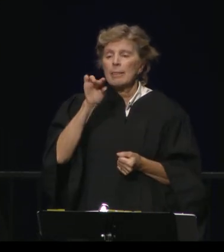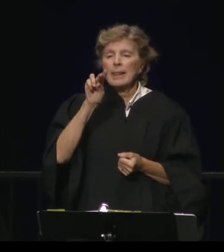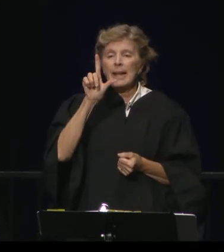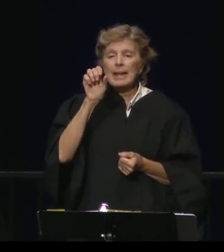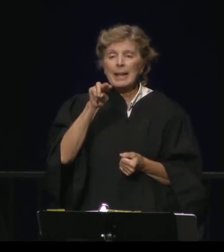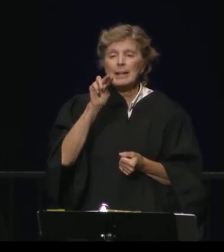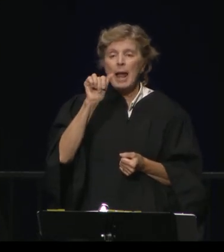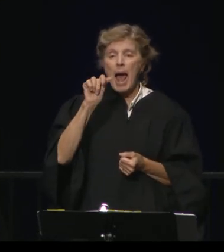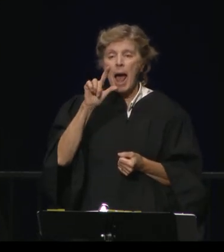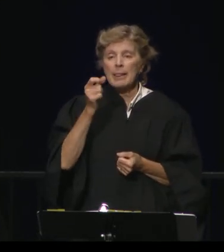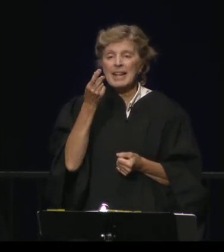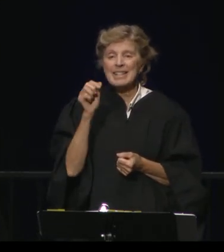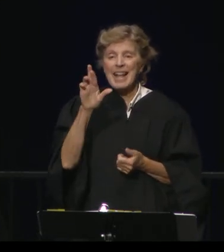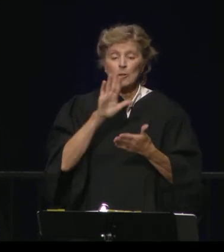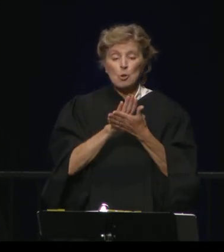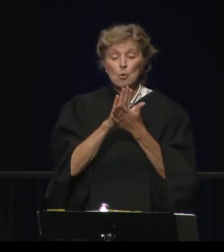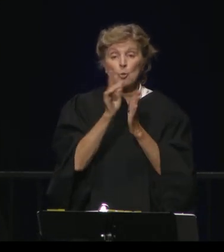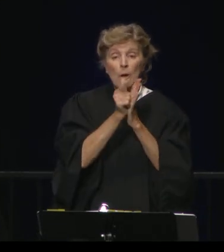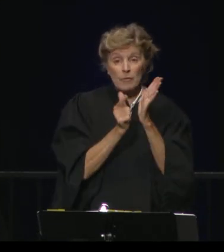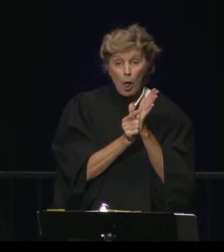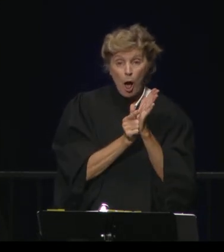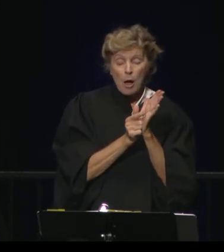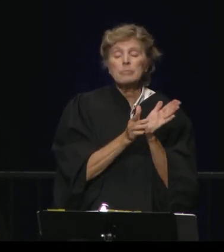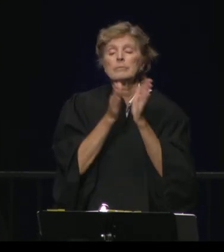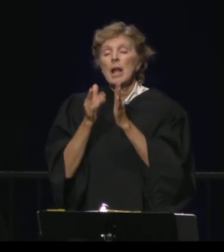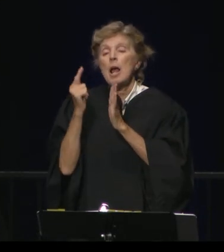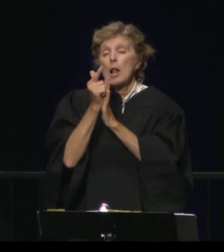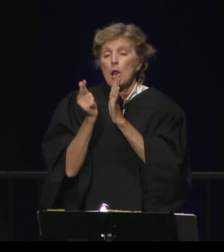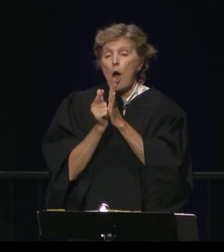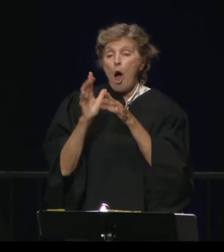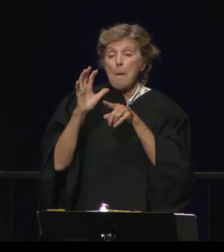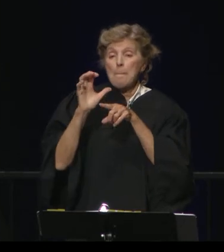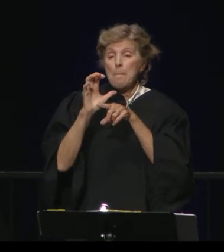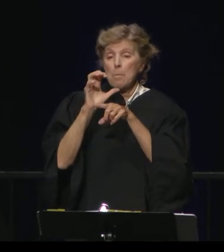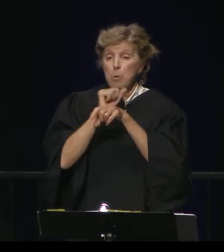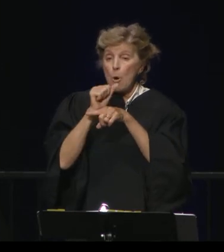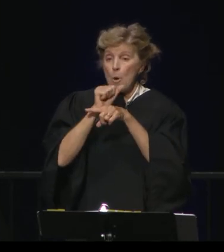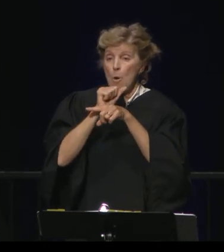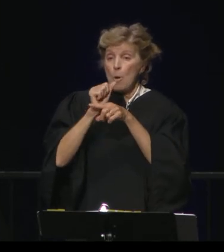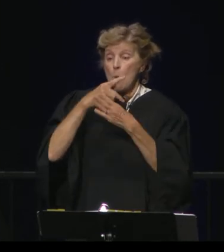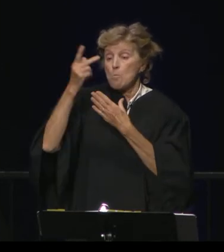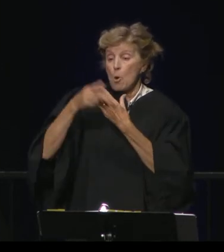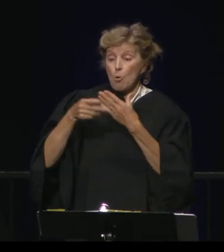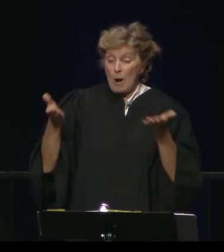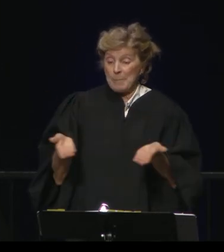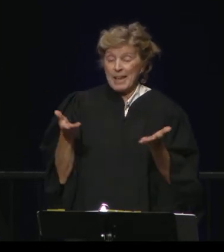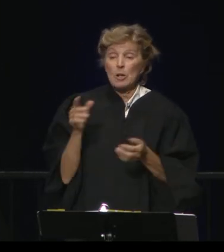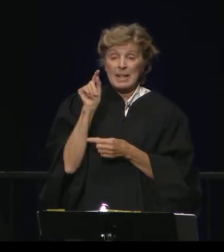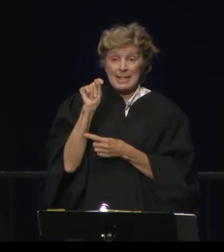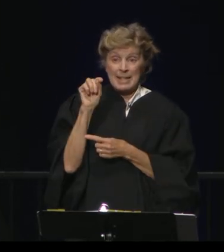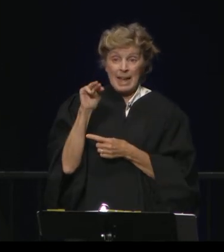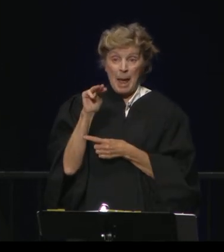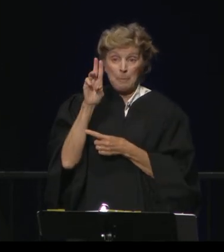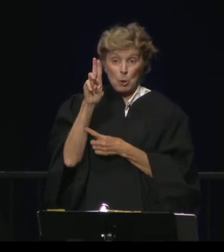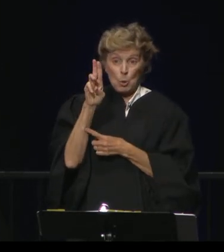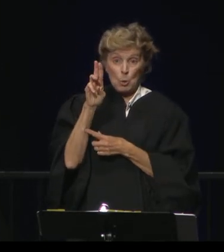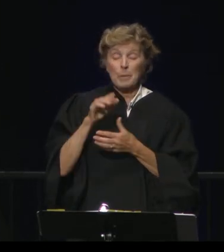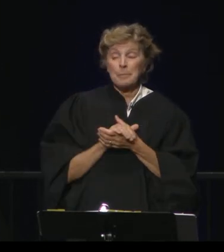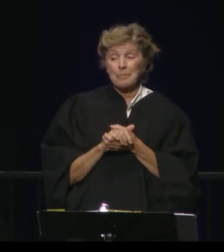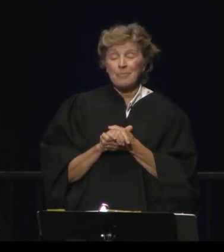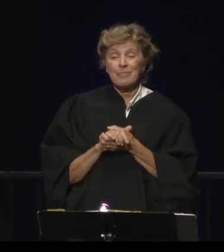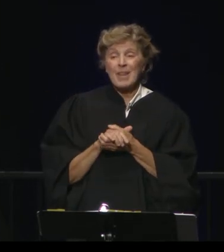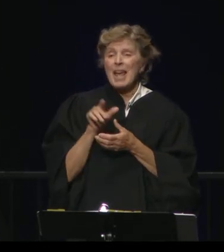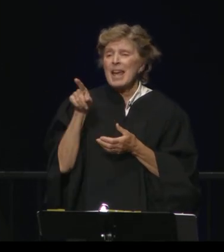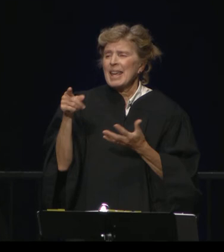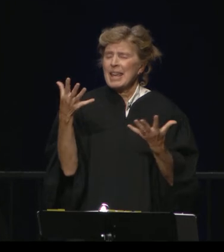Law and the Law Practice Program here at the Toronto Metropolitan University. He has called